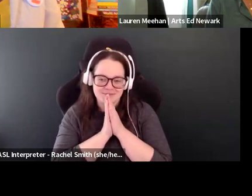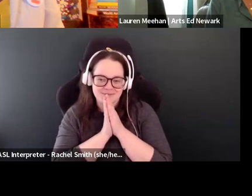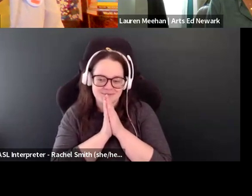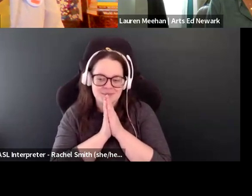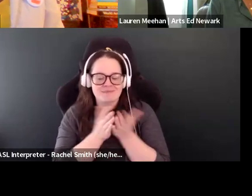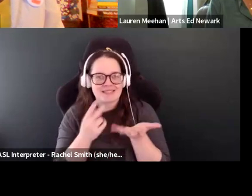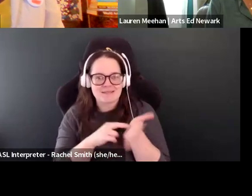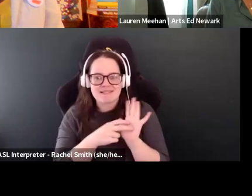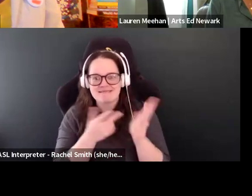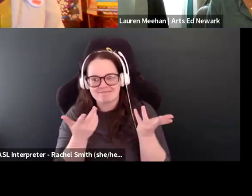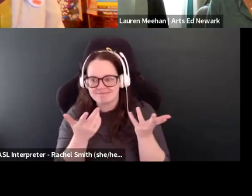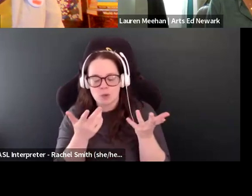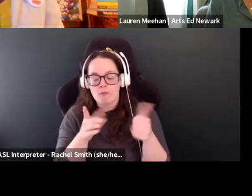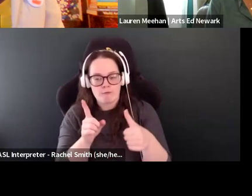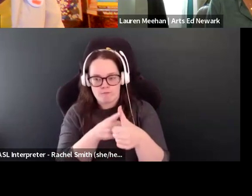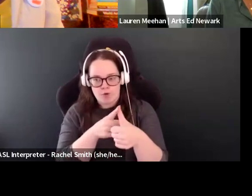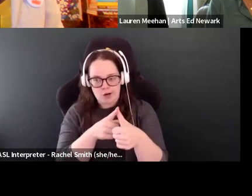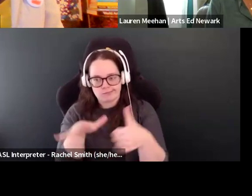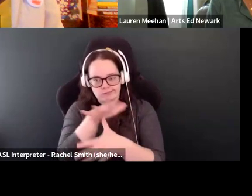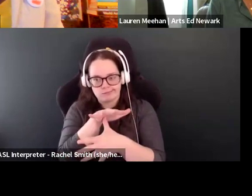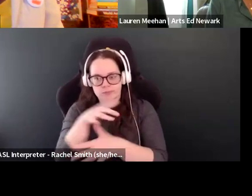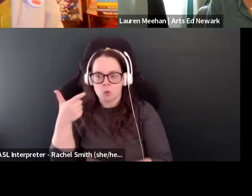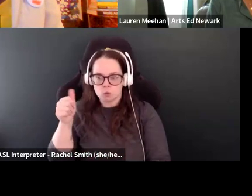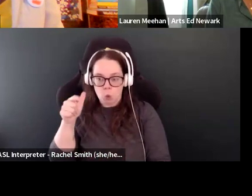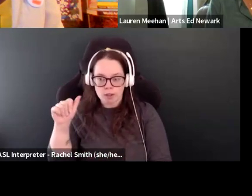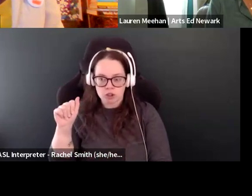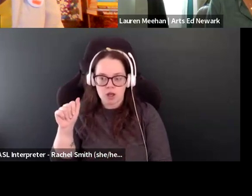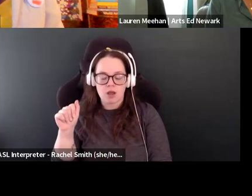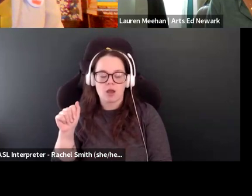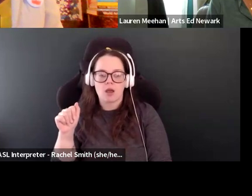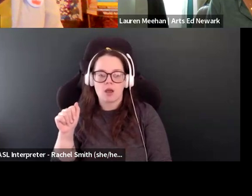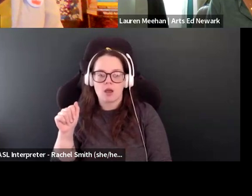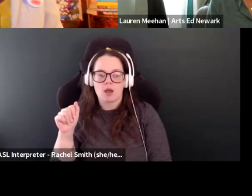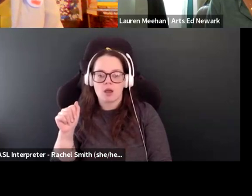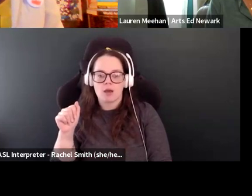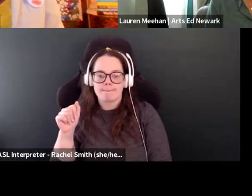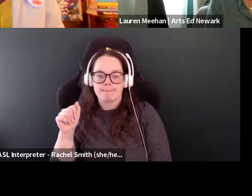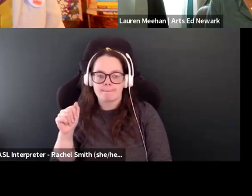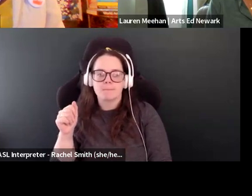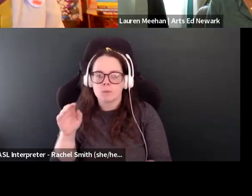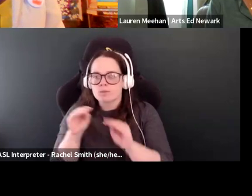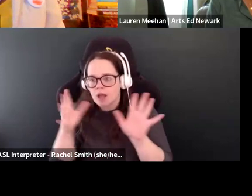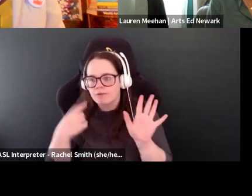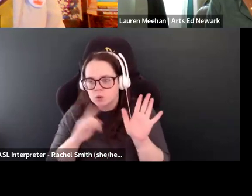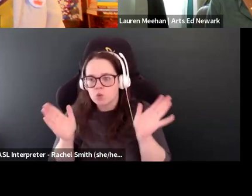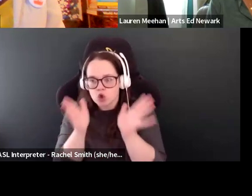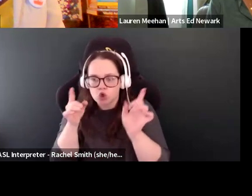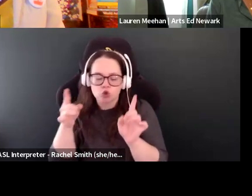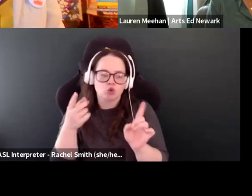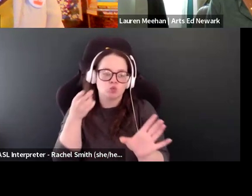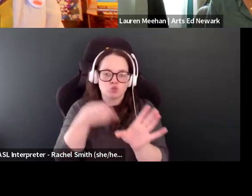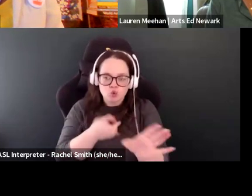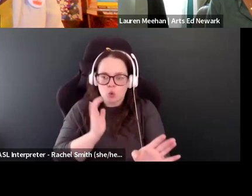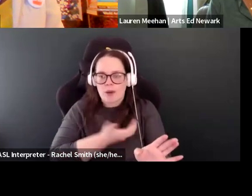I mean, first and foremost, in Georgia, you know, we encourage you to, you know, join